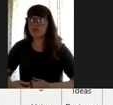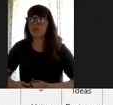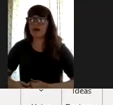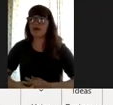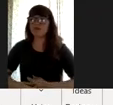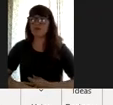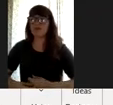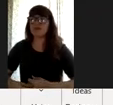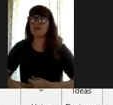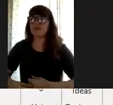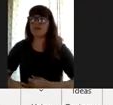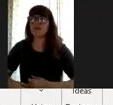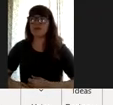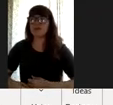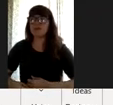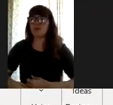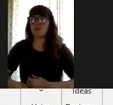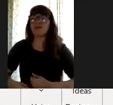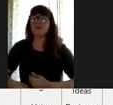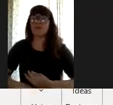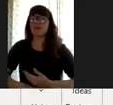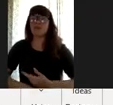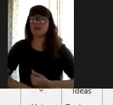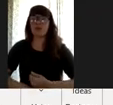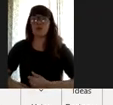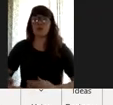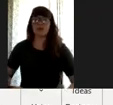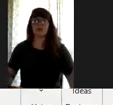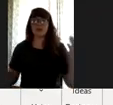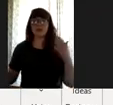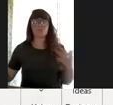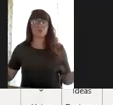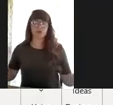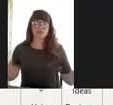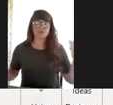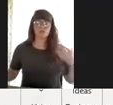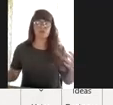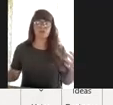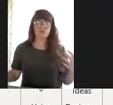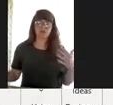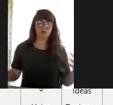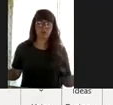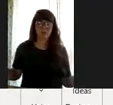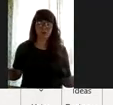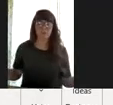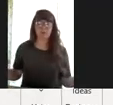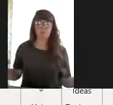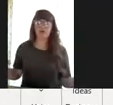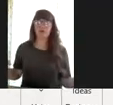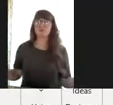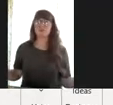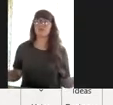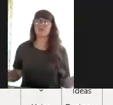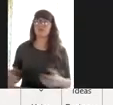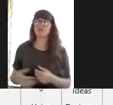gives you that experience to really make you, you know, really make your gears and your brain start working to figure out where you want to put it and why